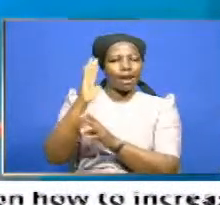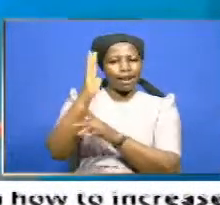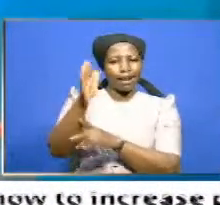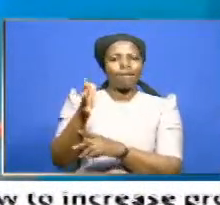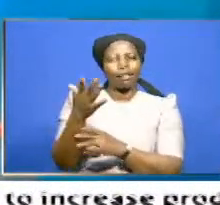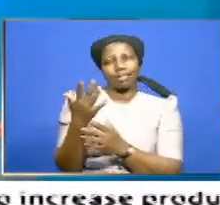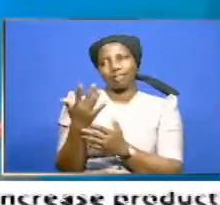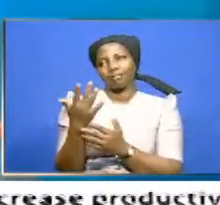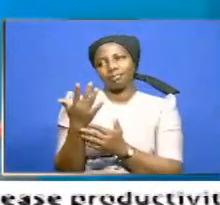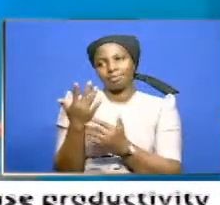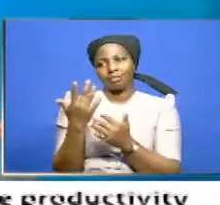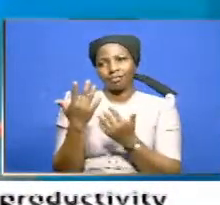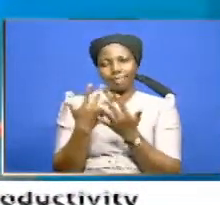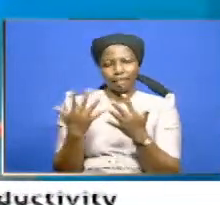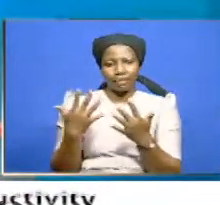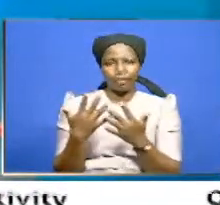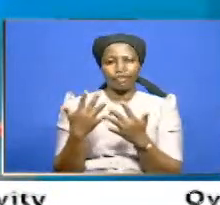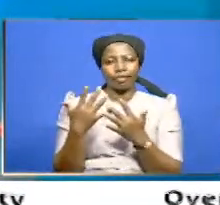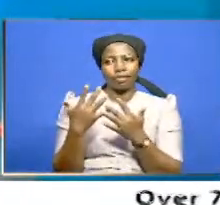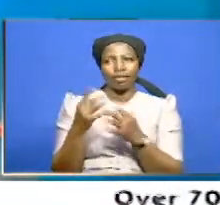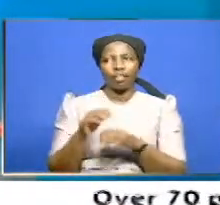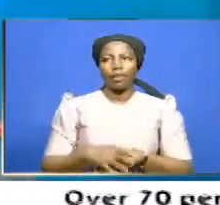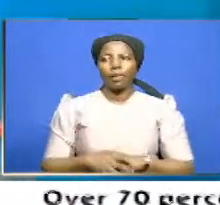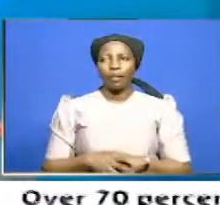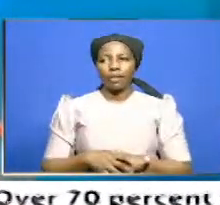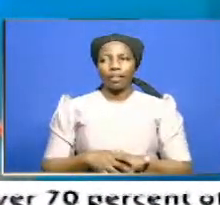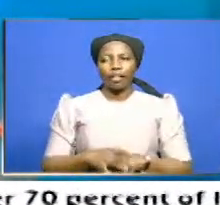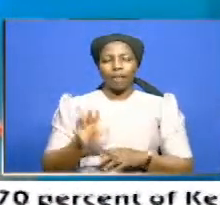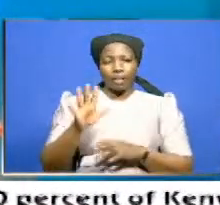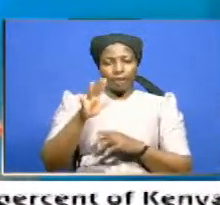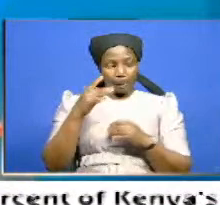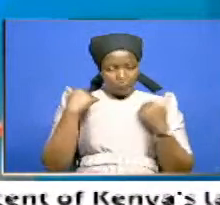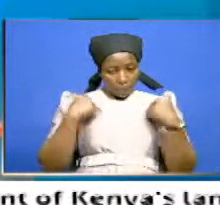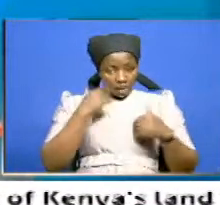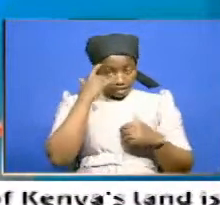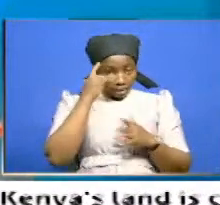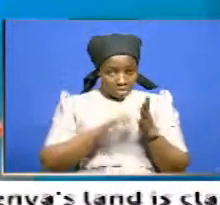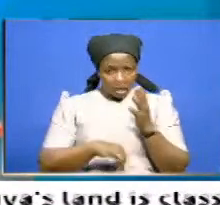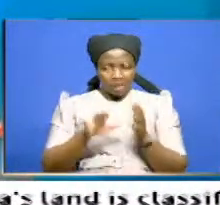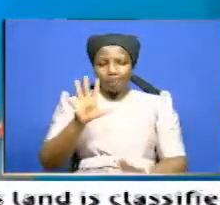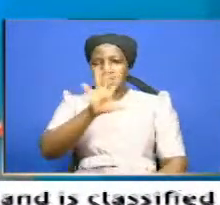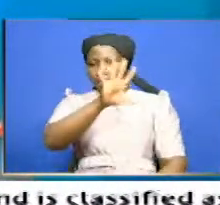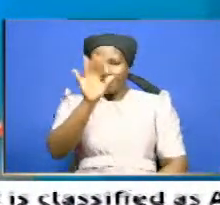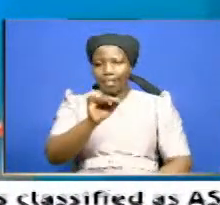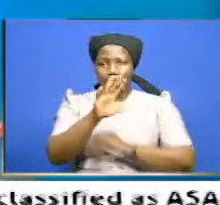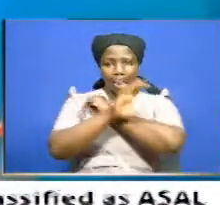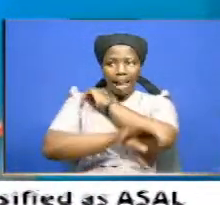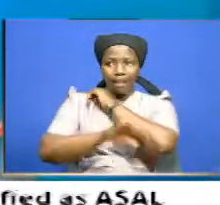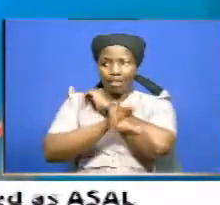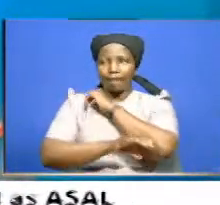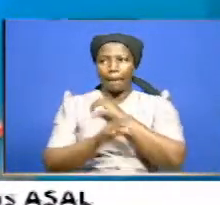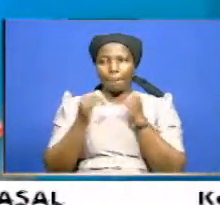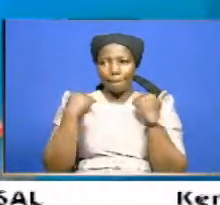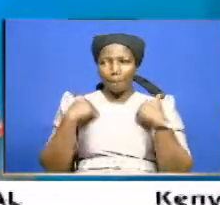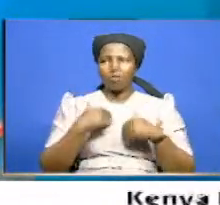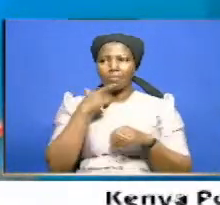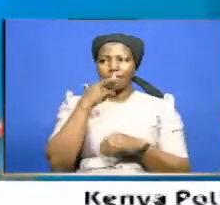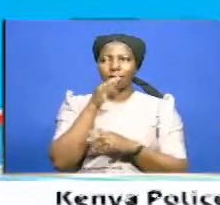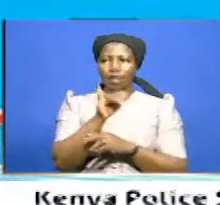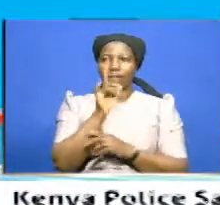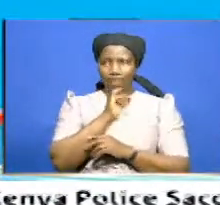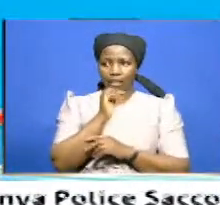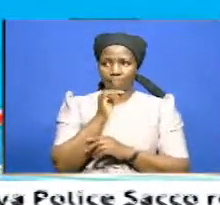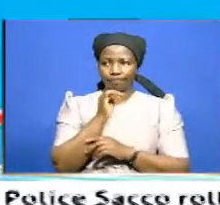African countries need to work together. Maybe one last point. I think as African countries, I think I alluded to it as well, especially with the extractive